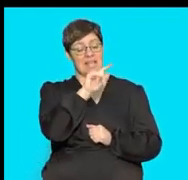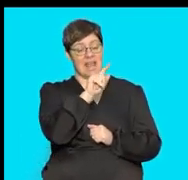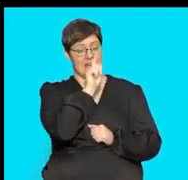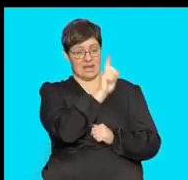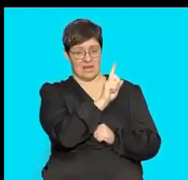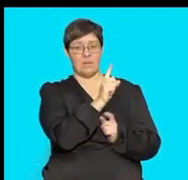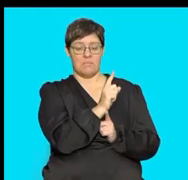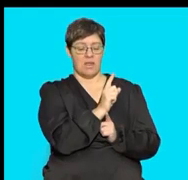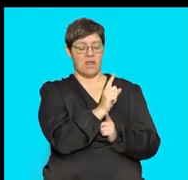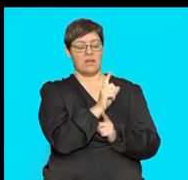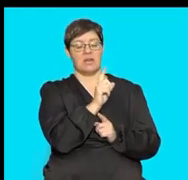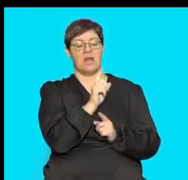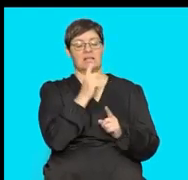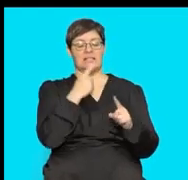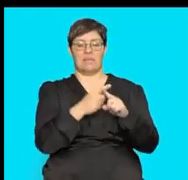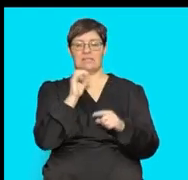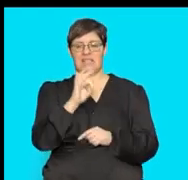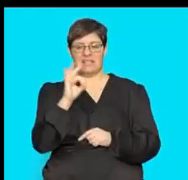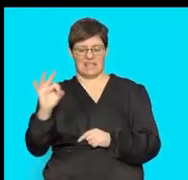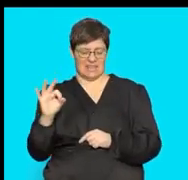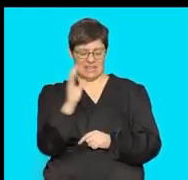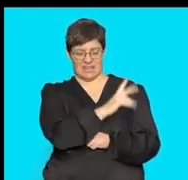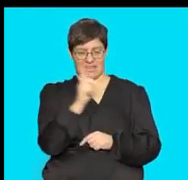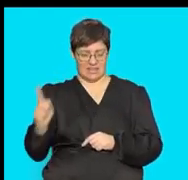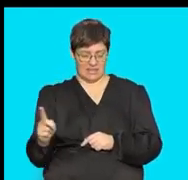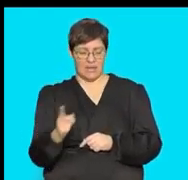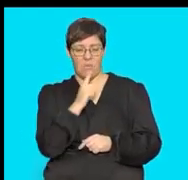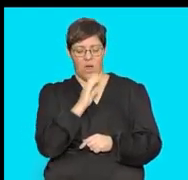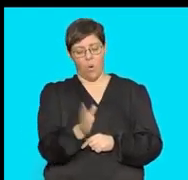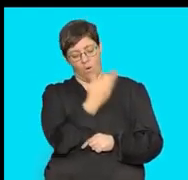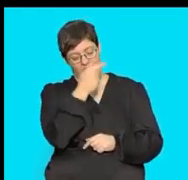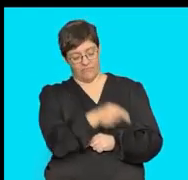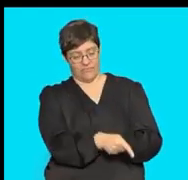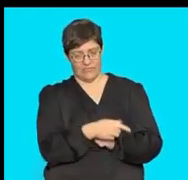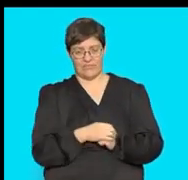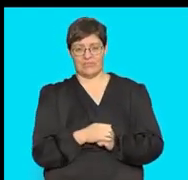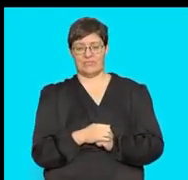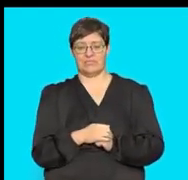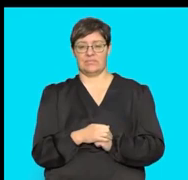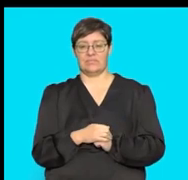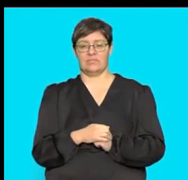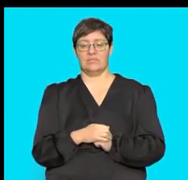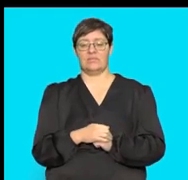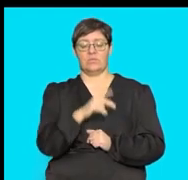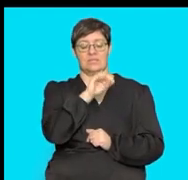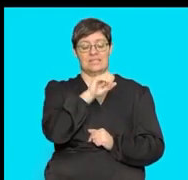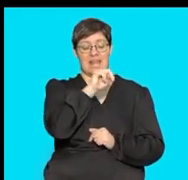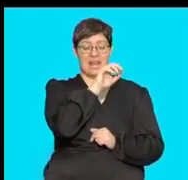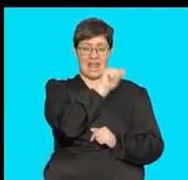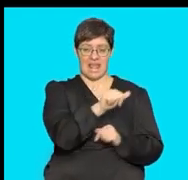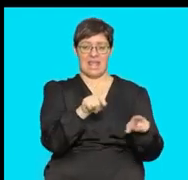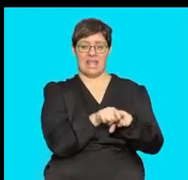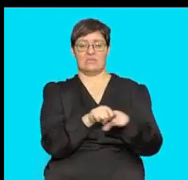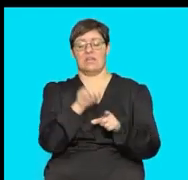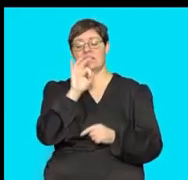65. Okay, then we just got to manipulate some algebra here, multiply throughout by 33 to get rid of the denominator on the left-hand side.